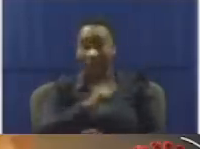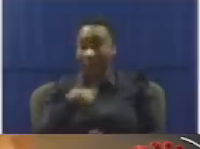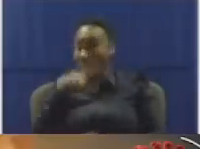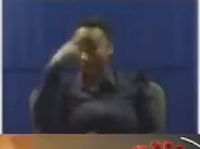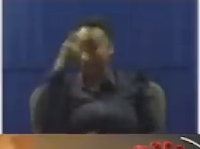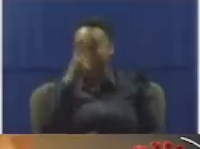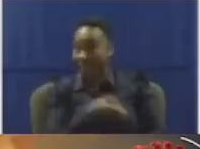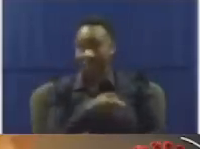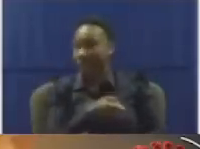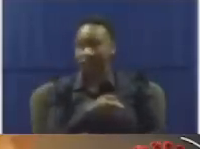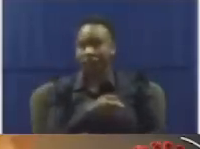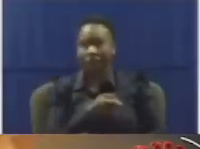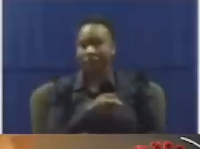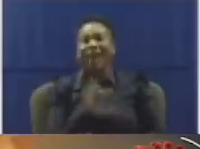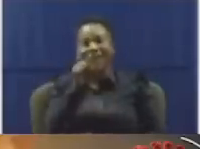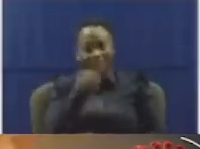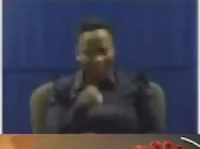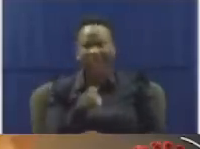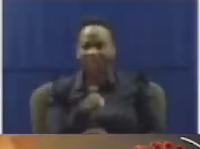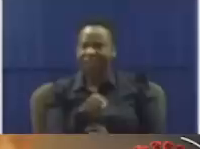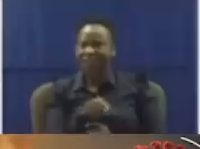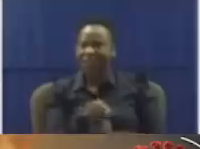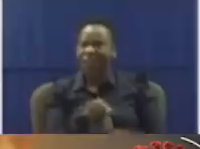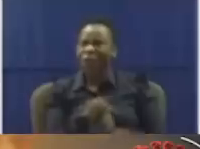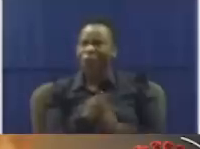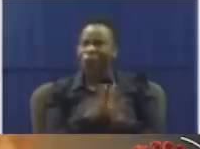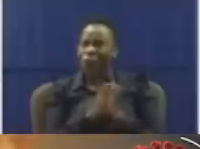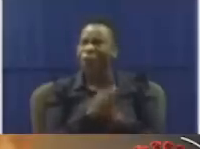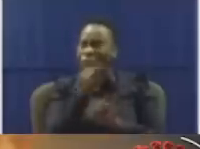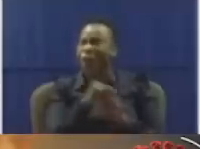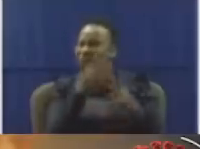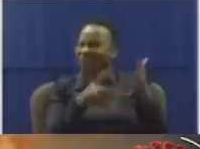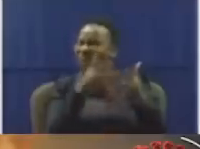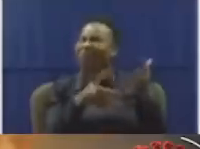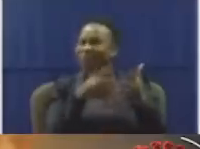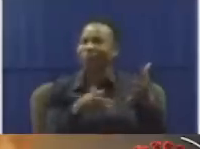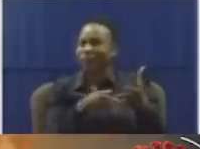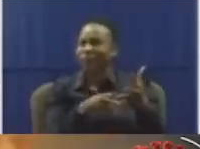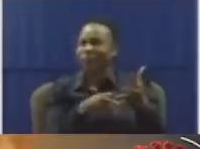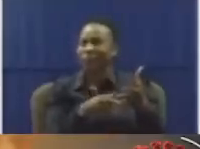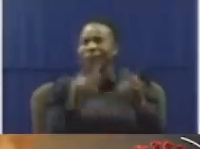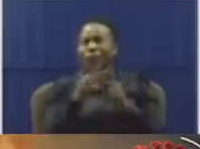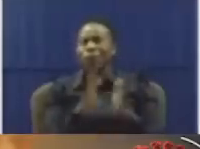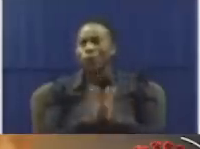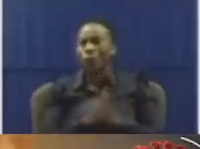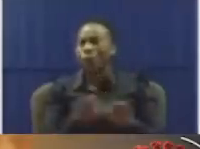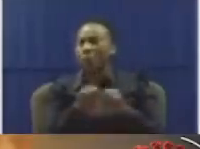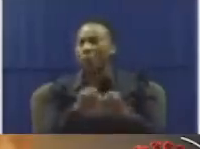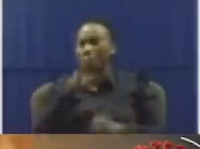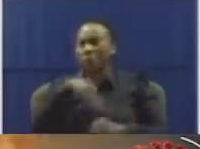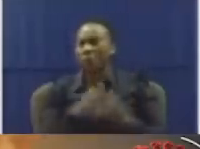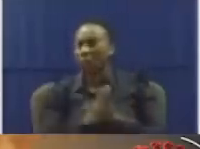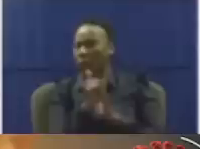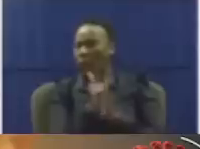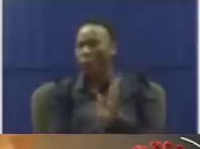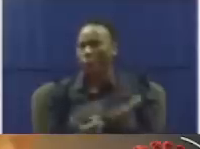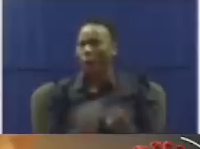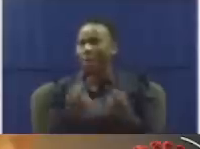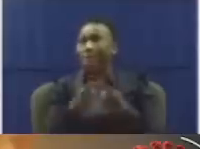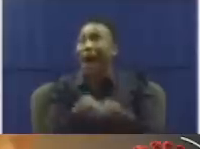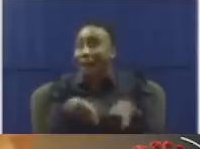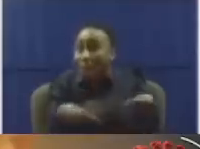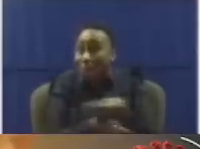You say this was about dirty tricks. You say it was above board, that you've broken no laws. But stuffing millions